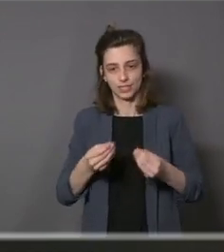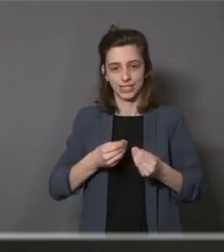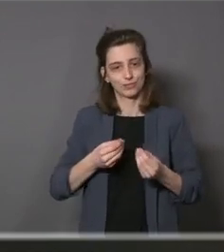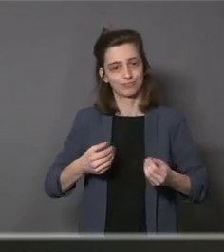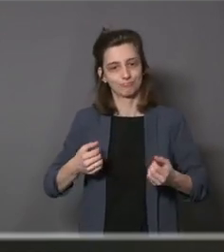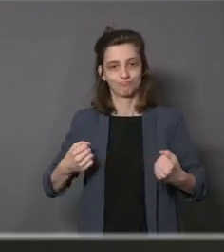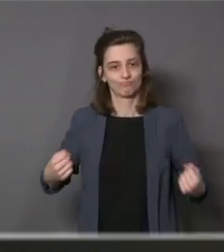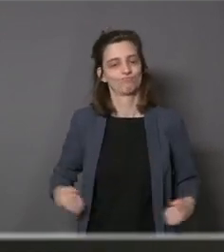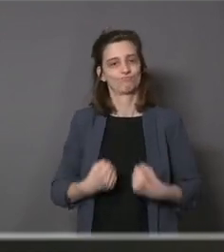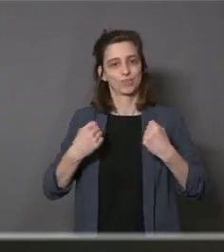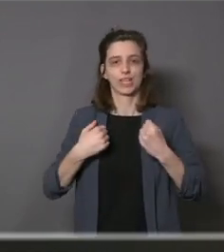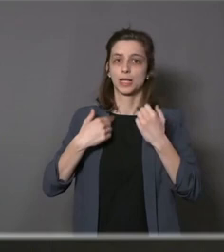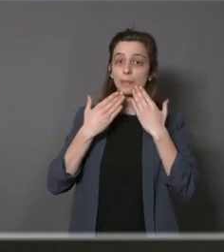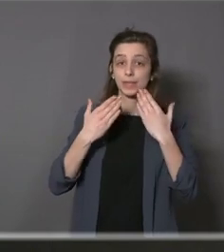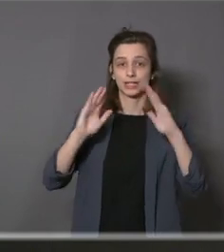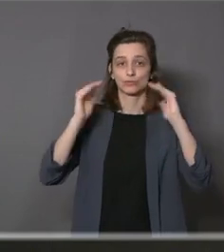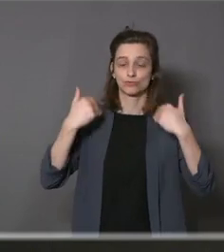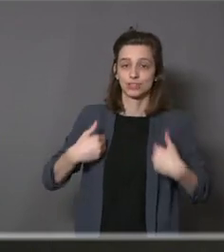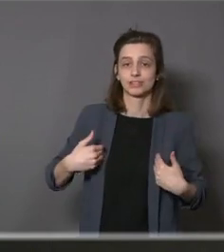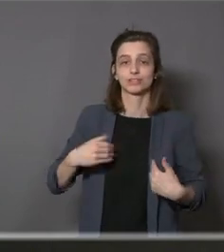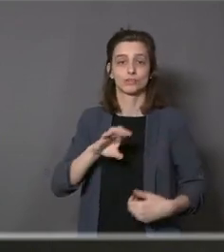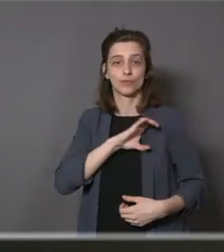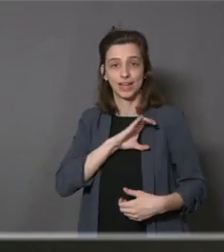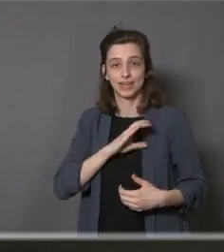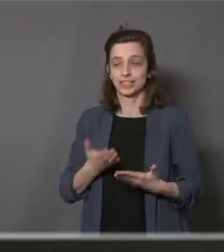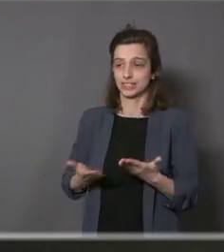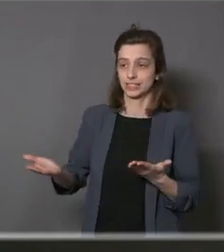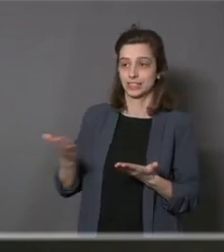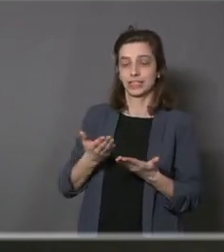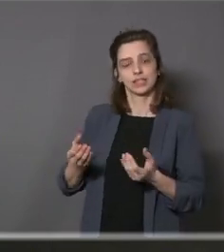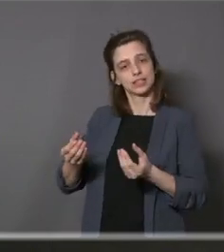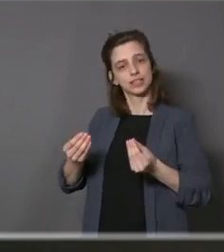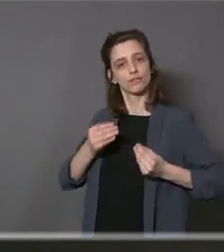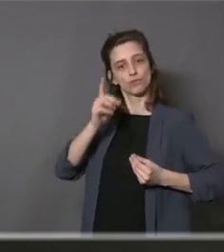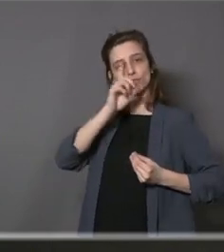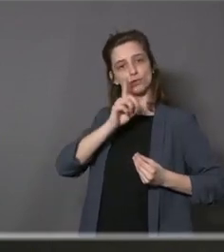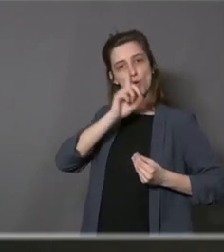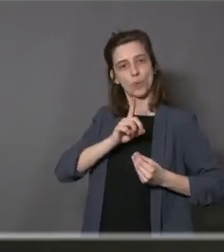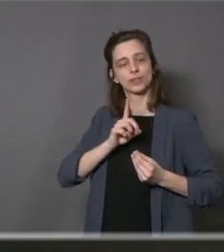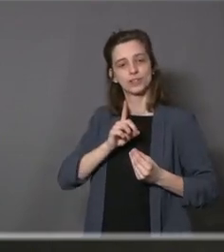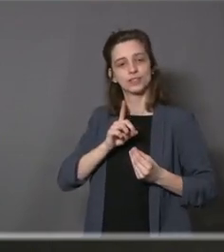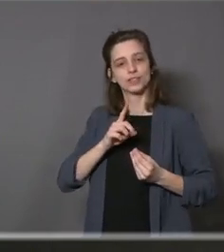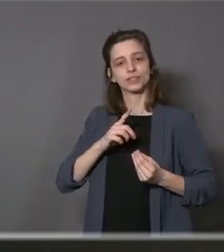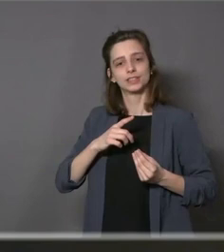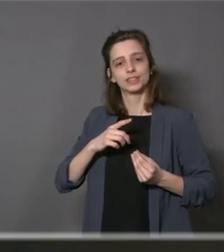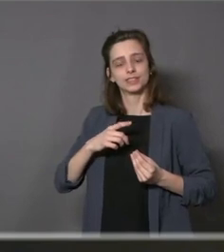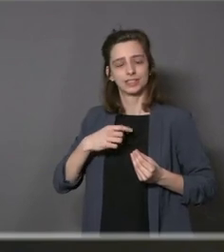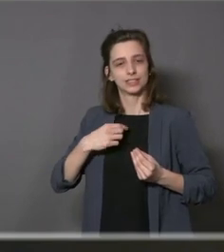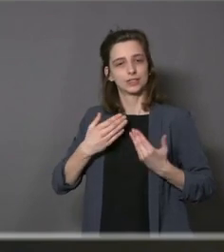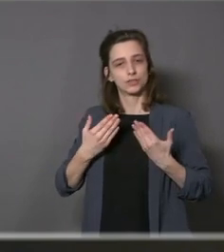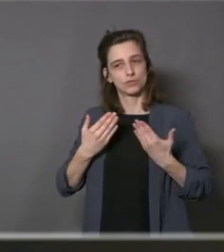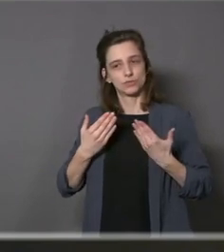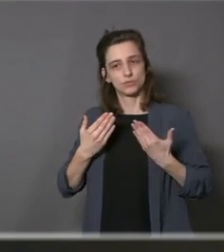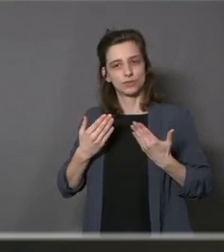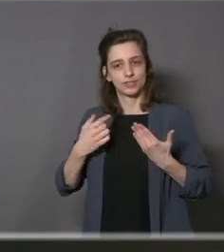fellows who took a big risk and trusted me in my conviction that this sporadic disorder had